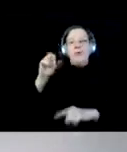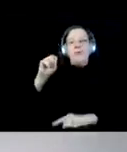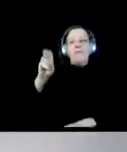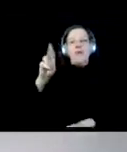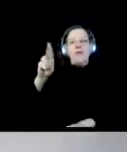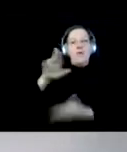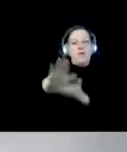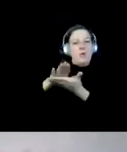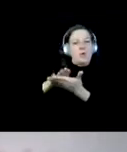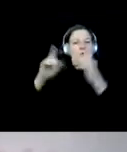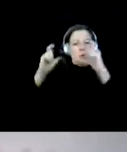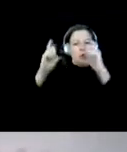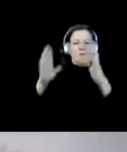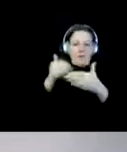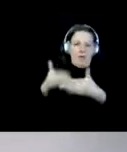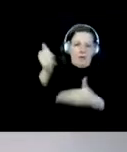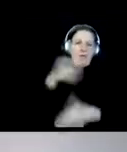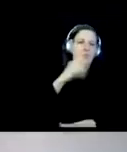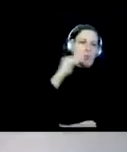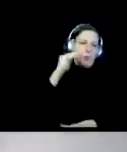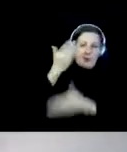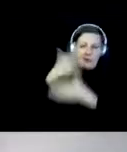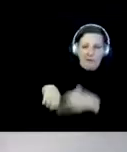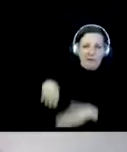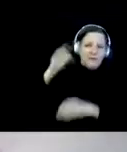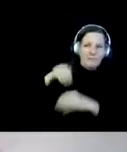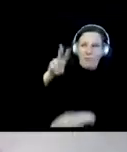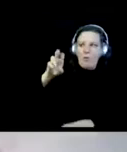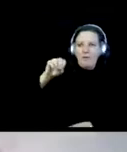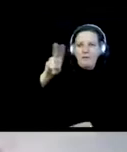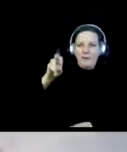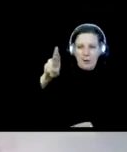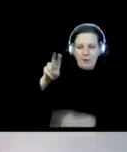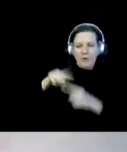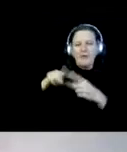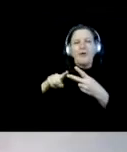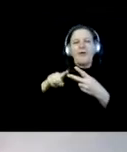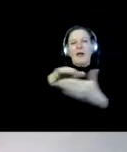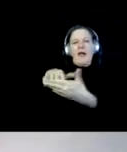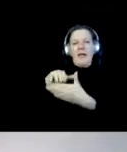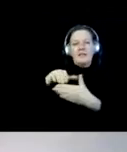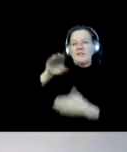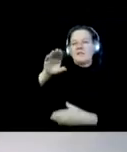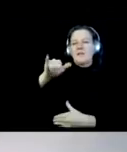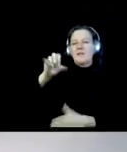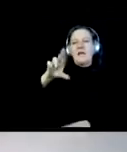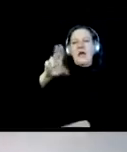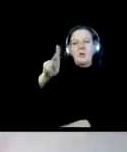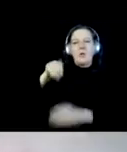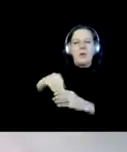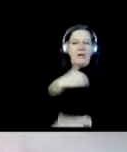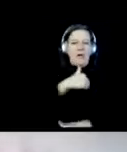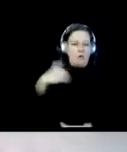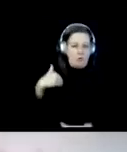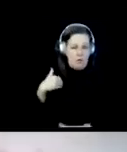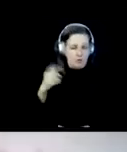closer to home, being that you were born in Vancouver and studied at York and Toronto. So I wanted to talk about, just to give a